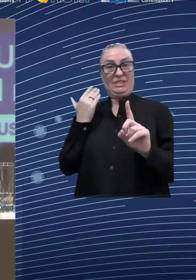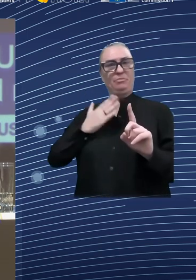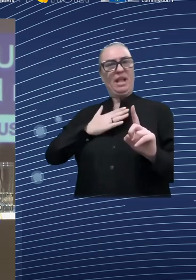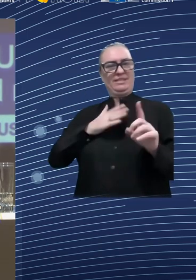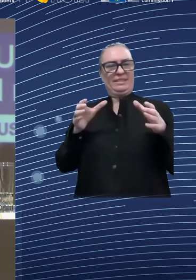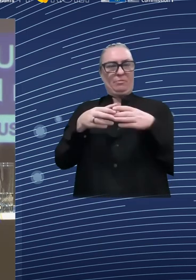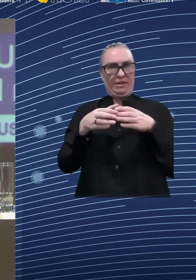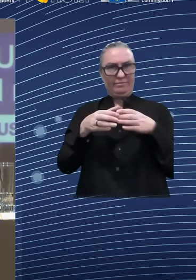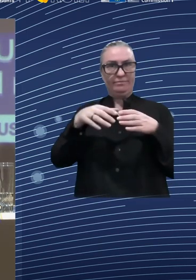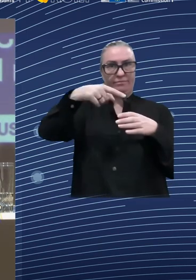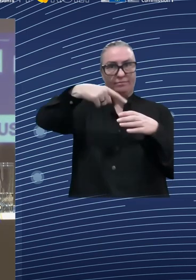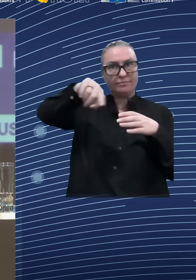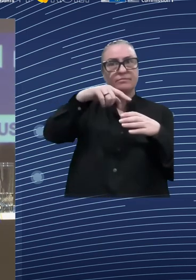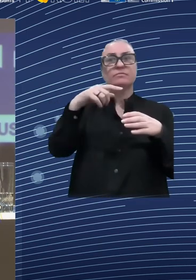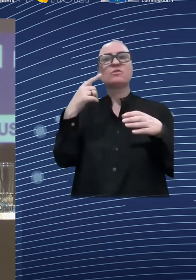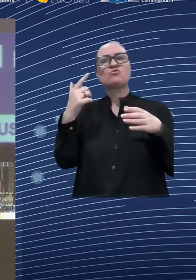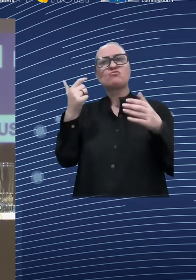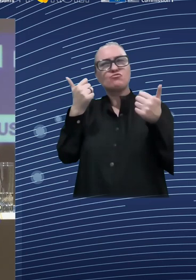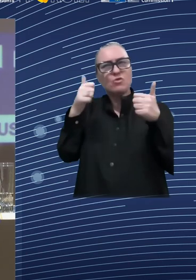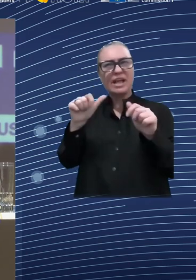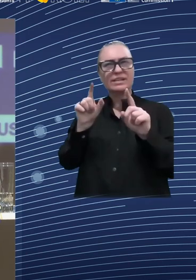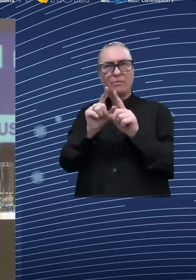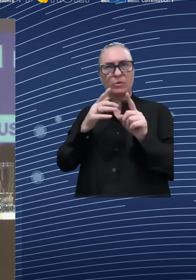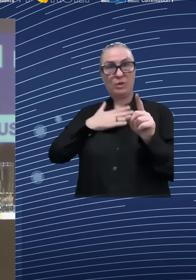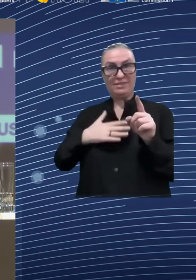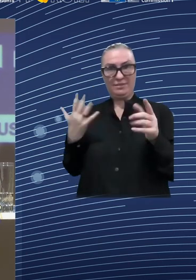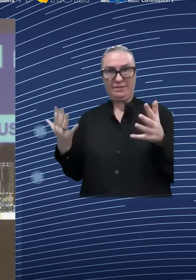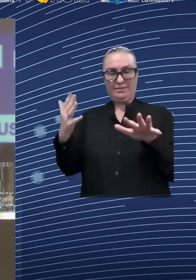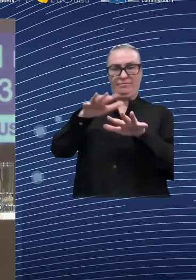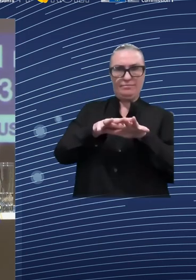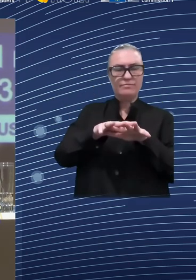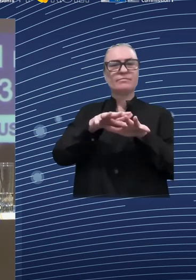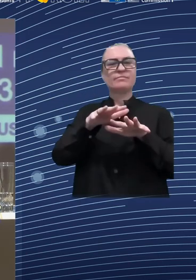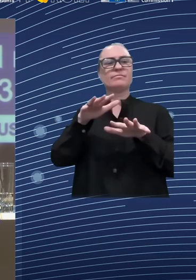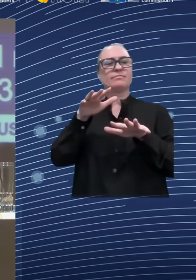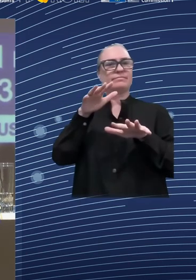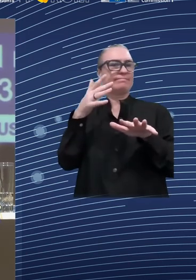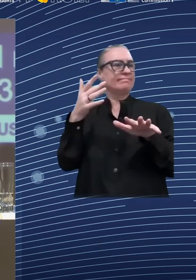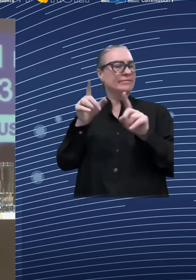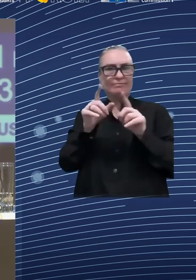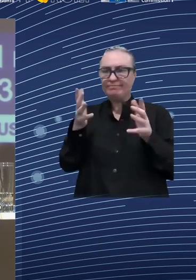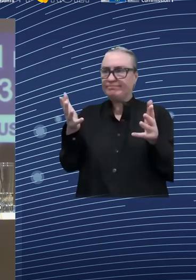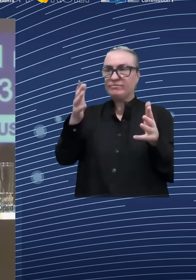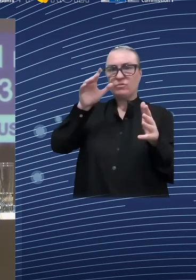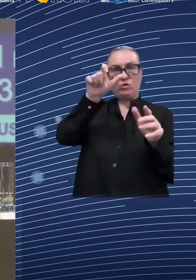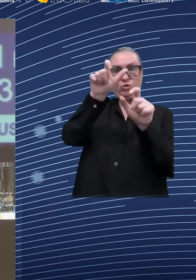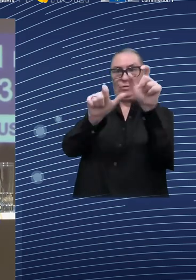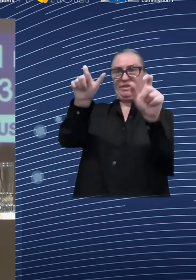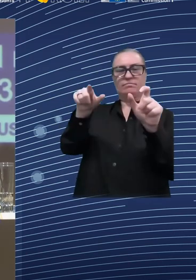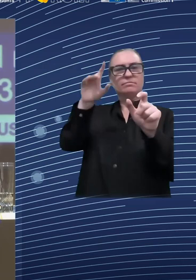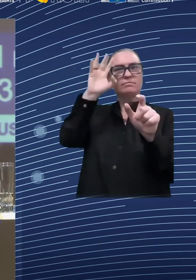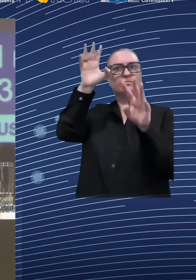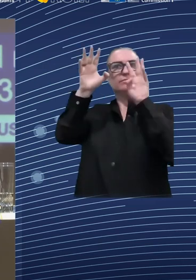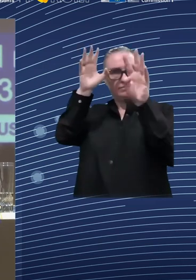And it's going to allow for us at scale across the 7 universities to hopefully solve for this issue